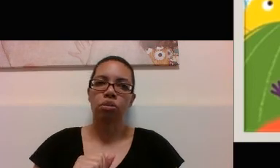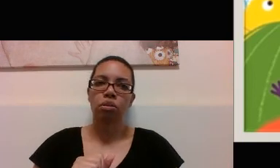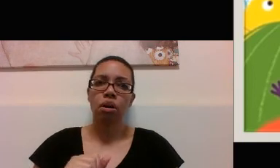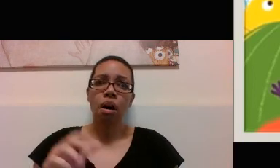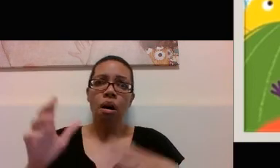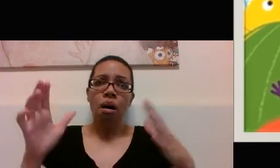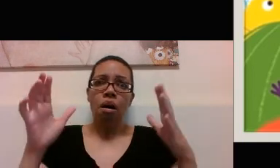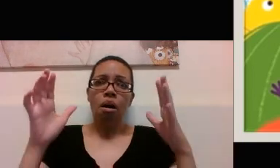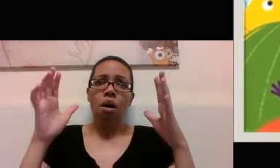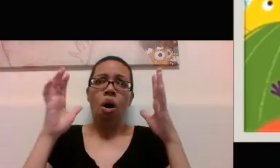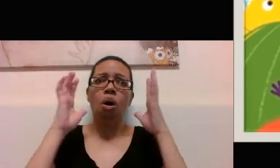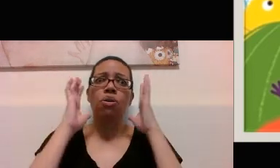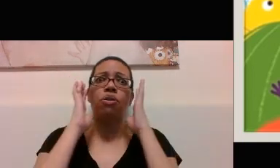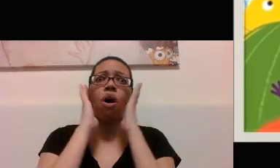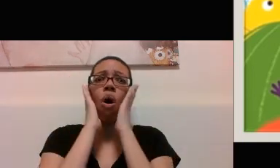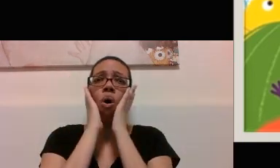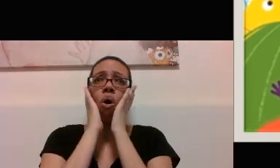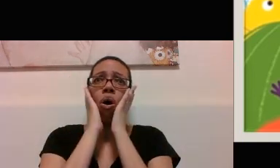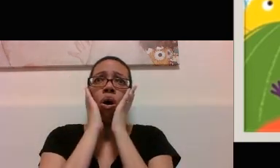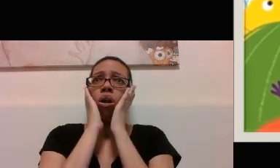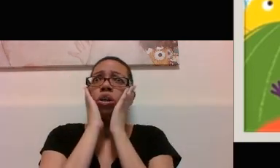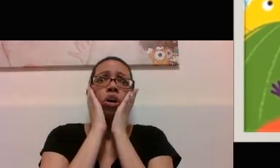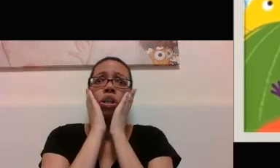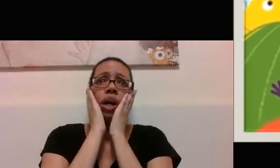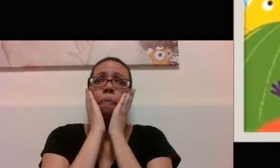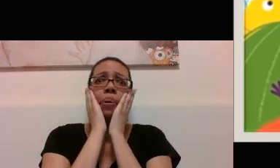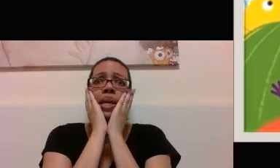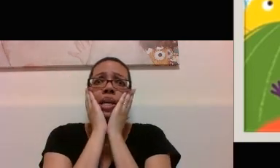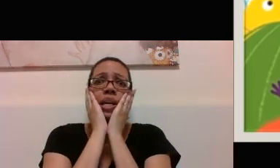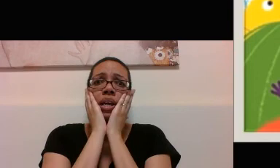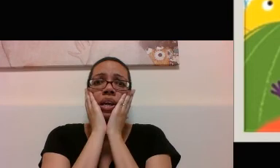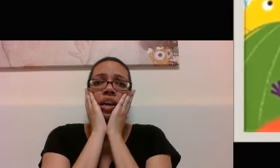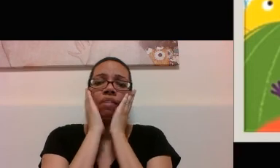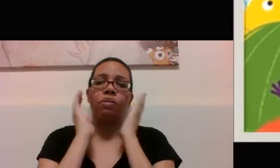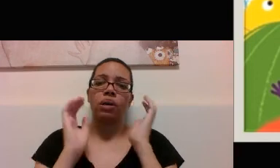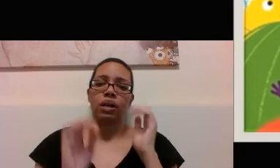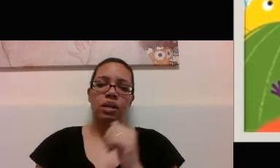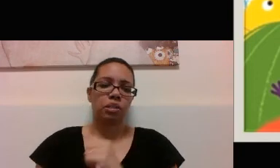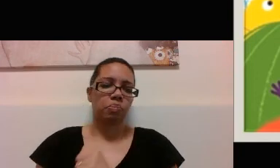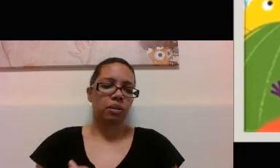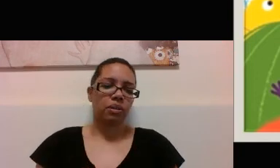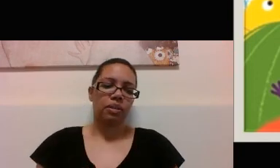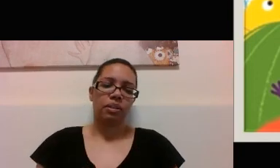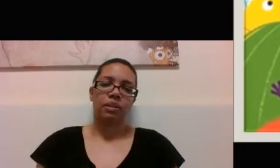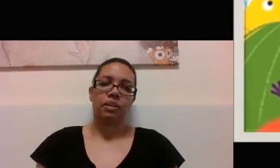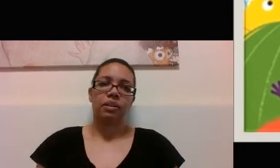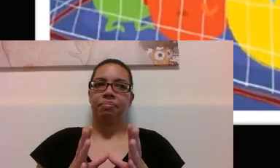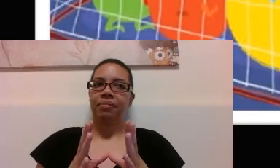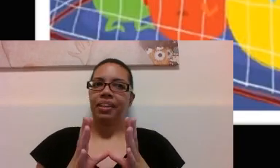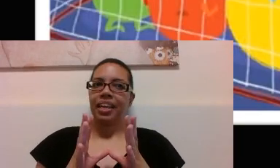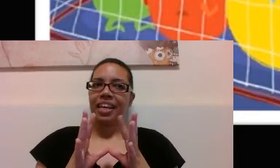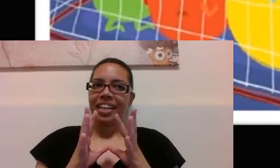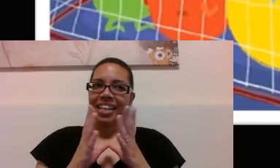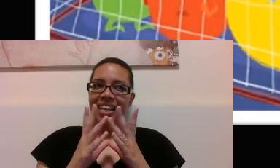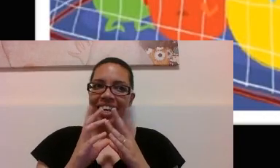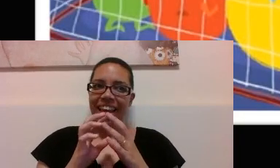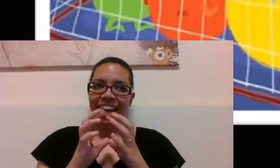loose. Oh no! Not a bee! Everyone gasped.